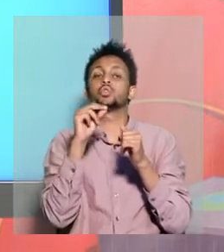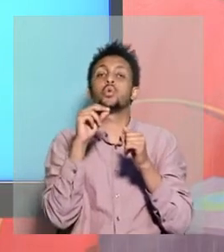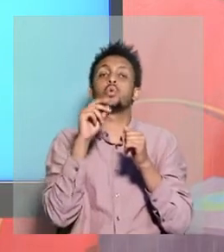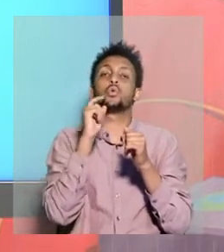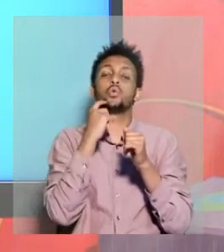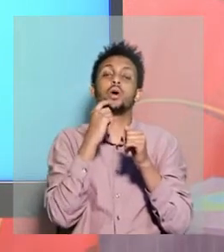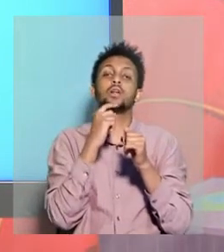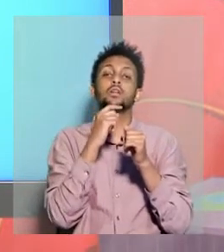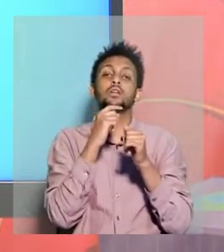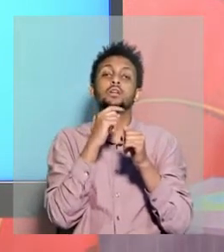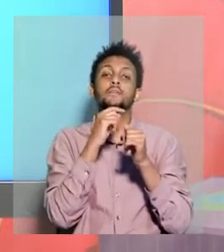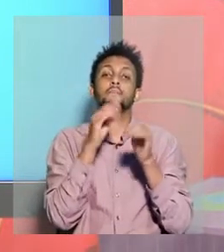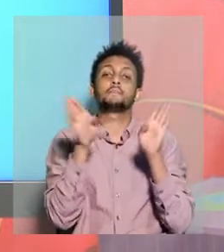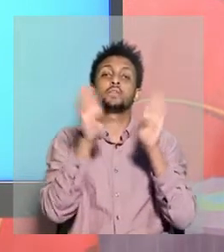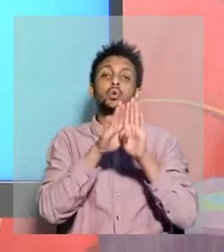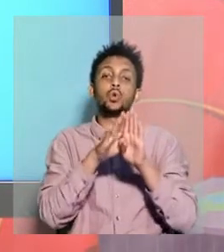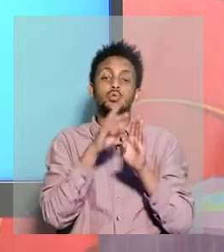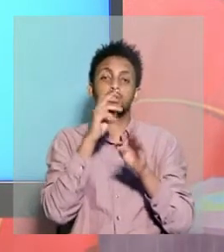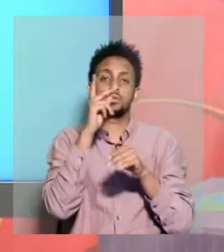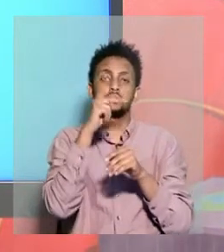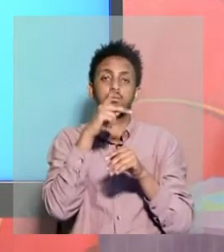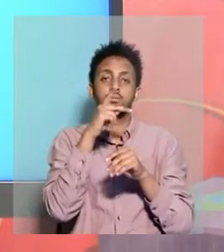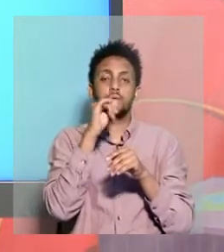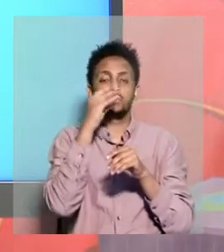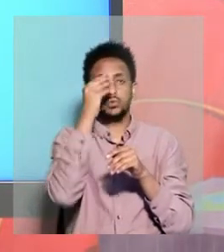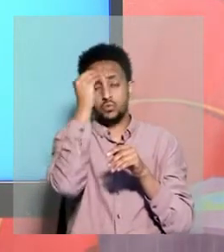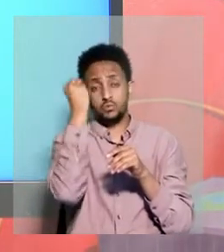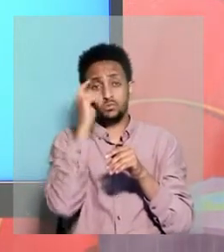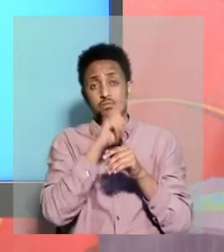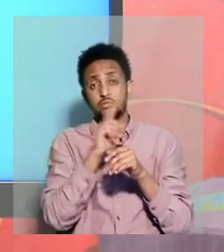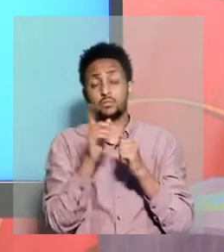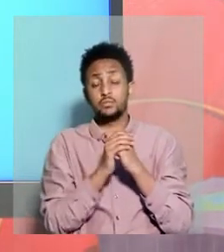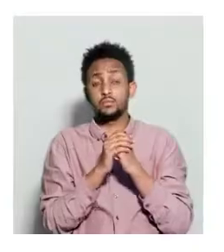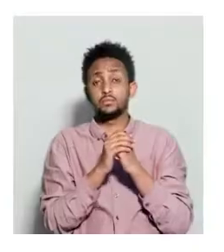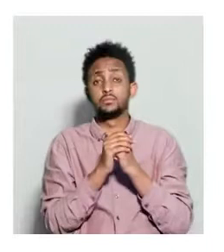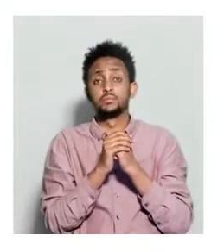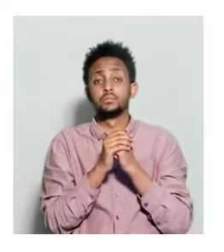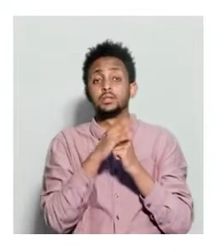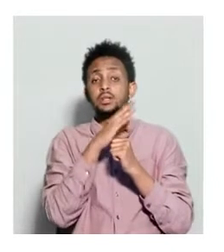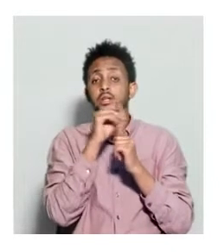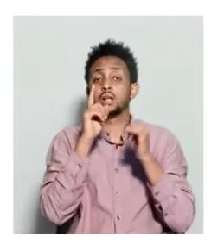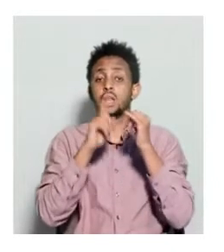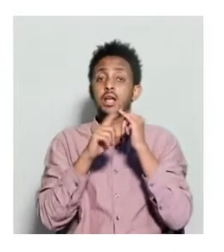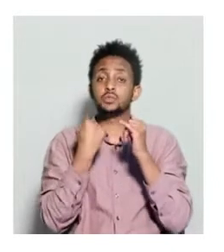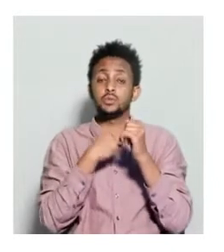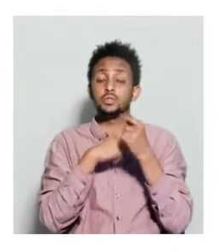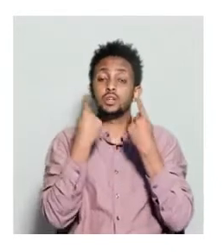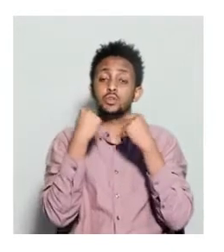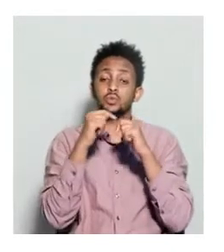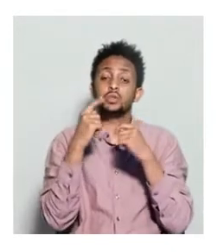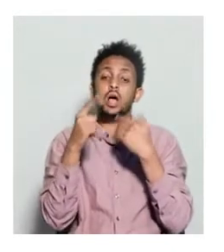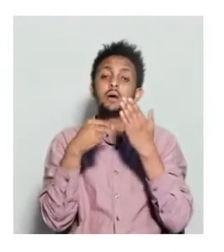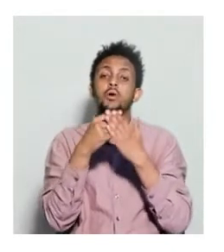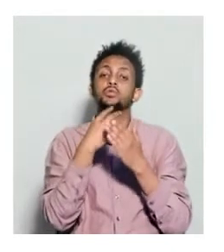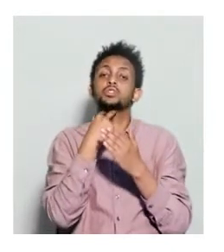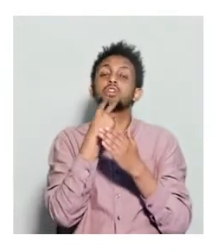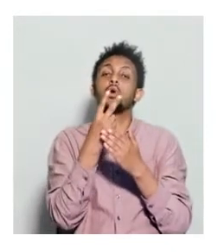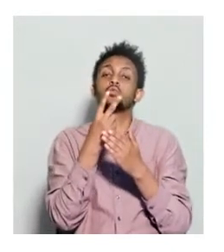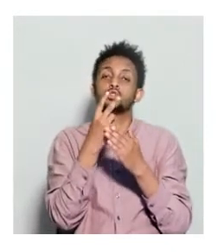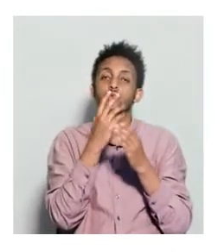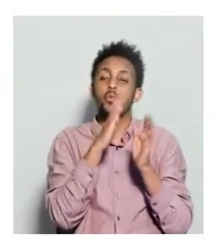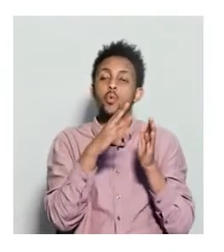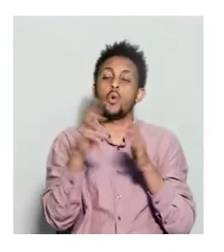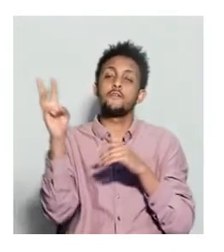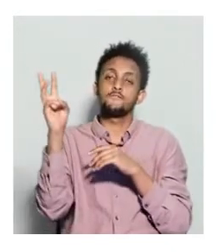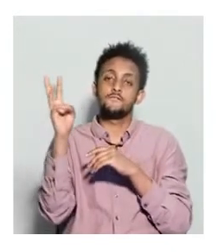even harmonics in closed pipe, and don't forget that. And at last, let's try to see about sound wave. We